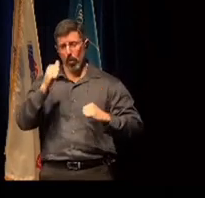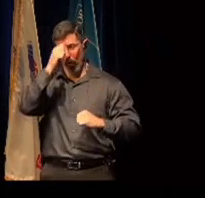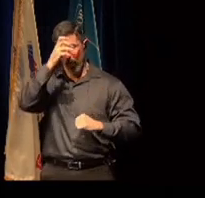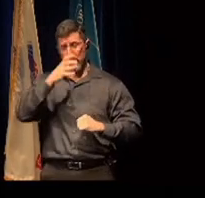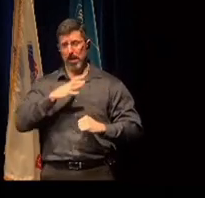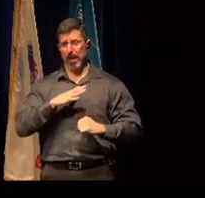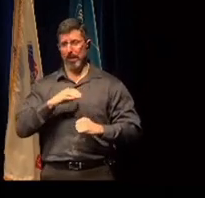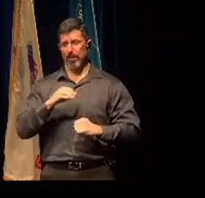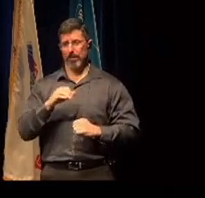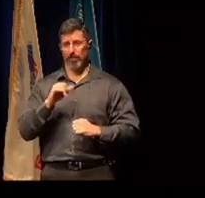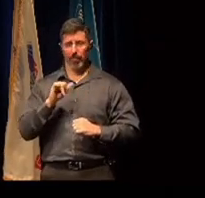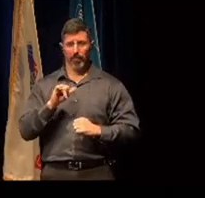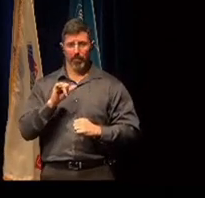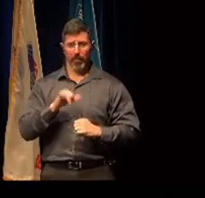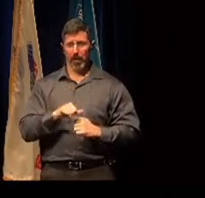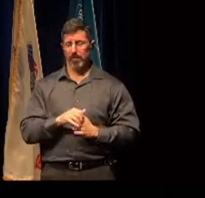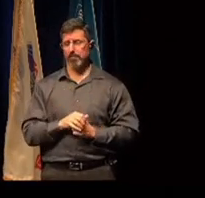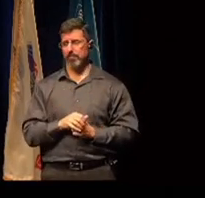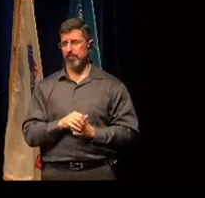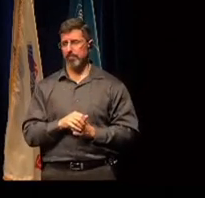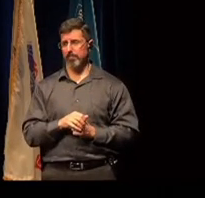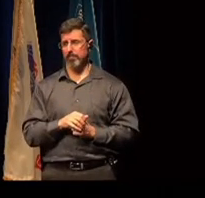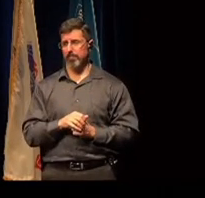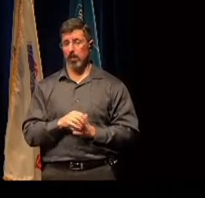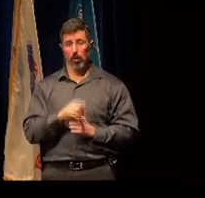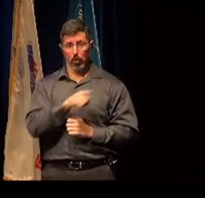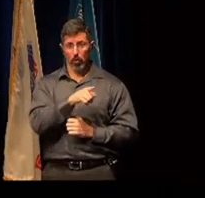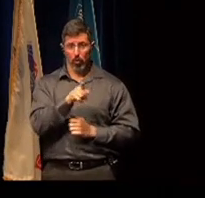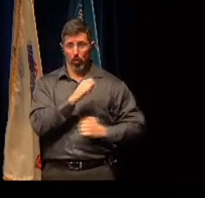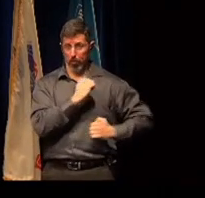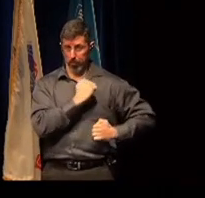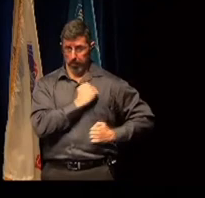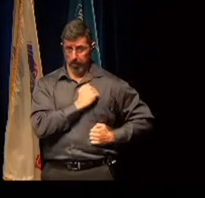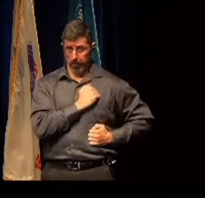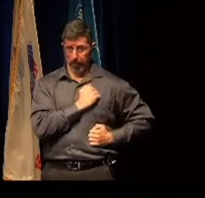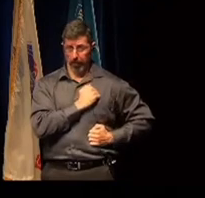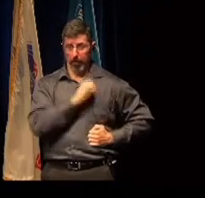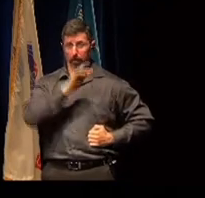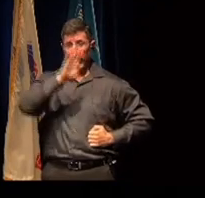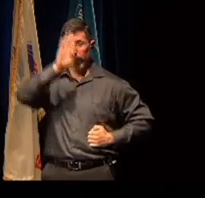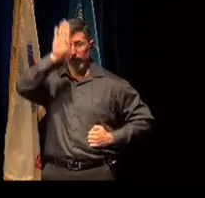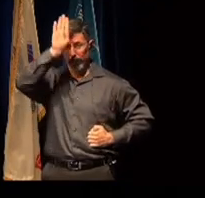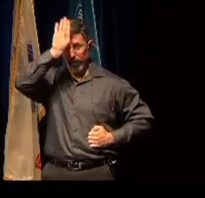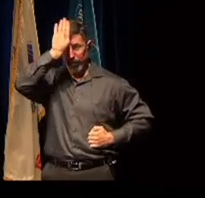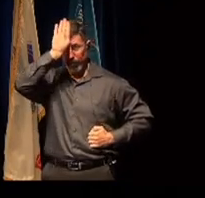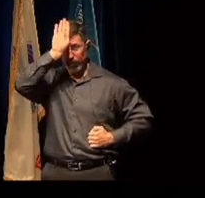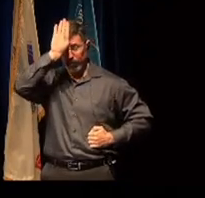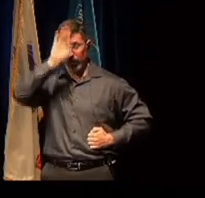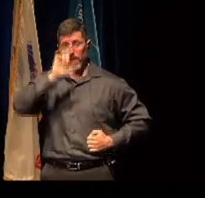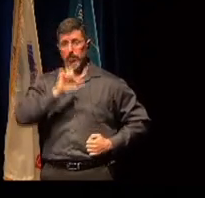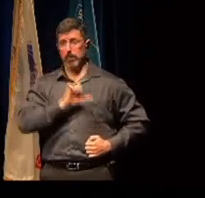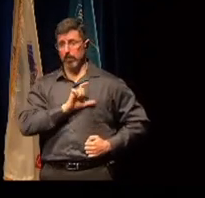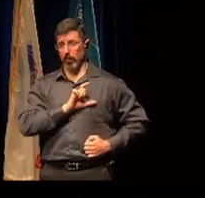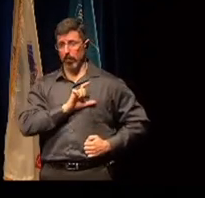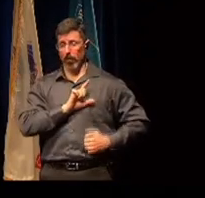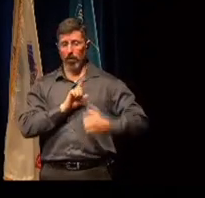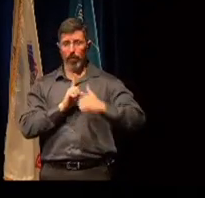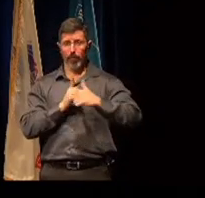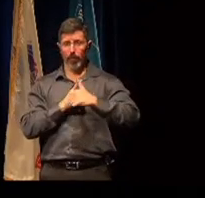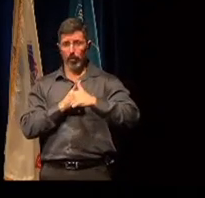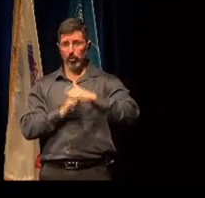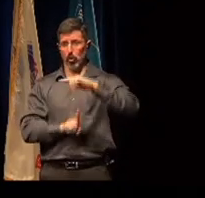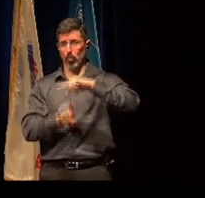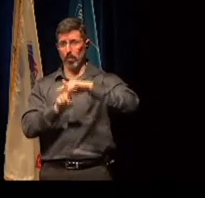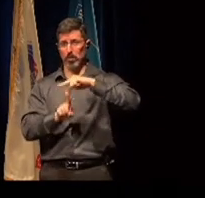people, those of you who are firefighters and police officers and first responders, you know what it means to put